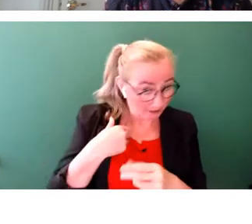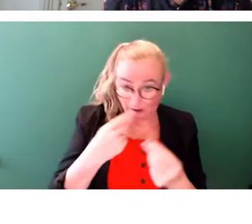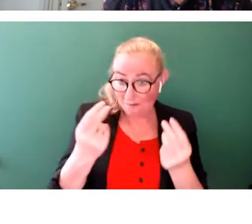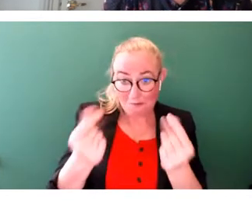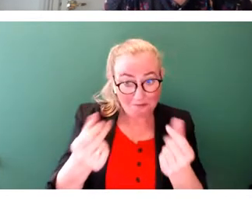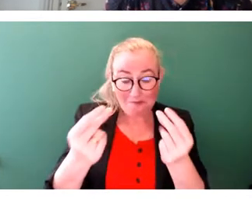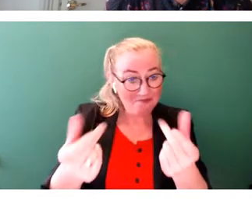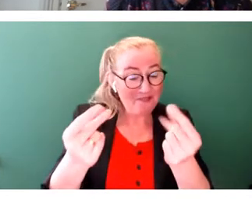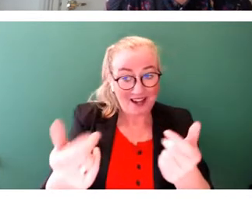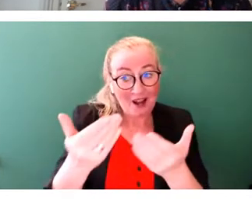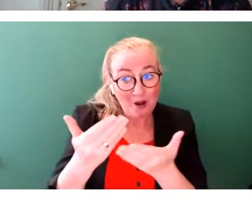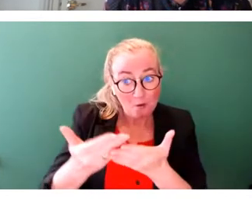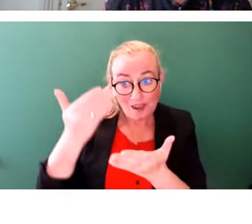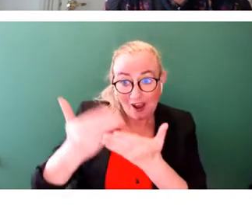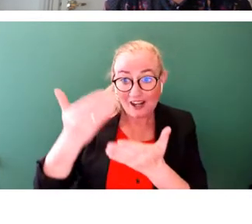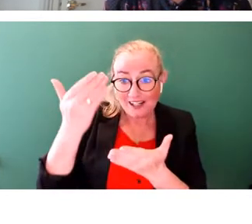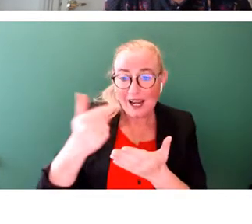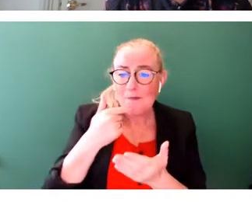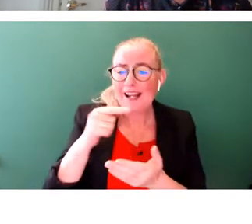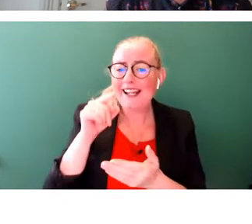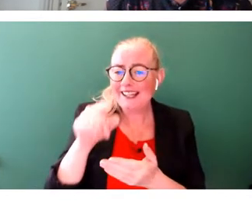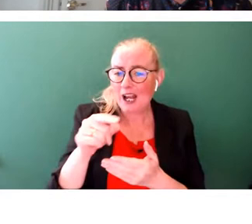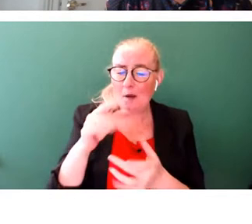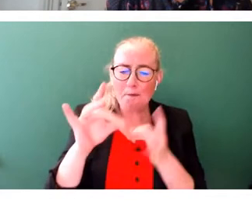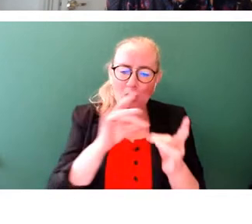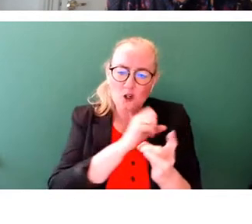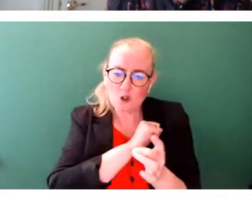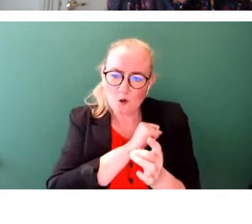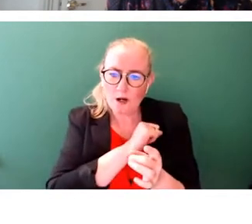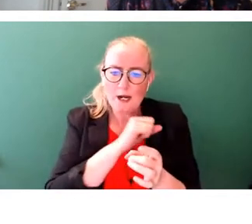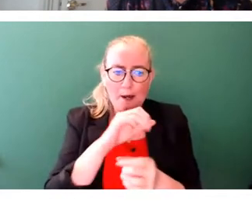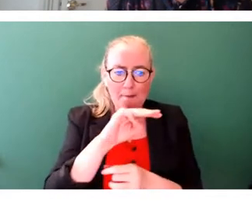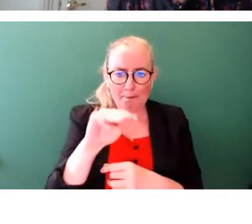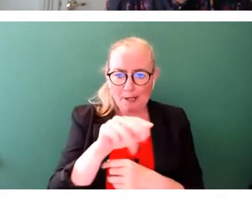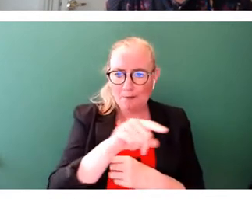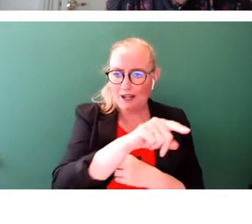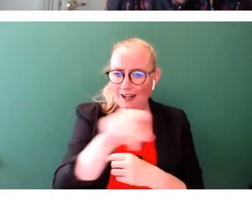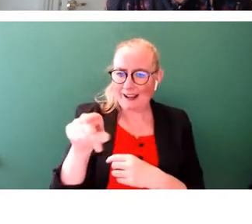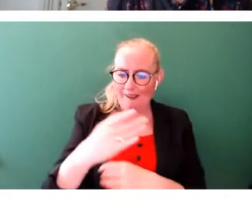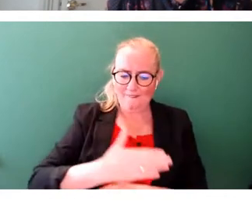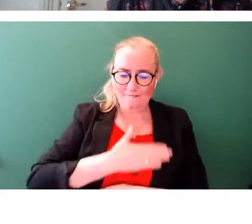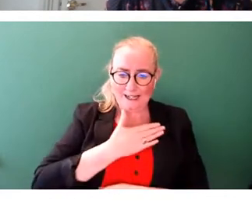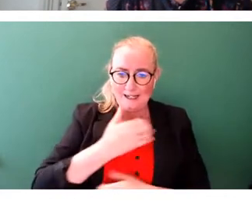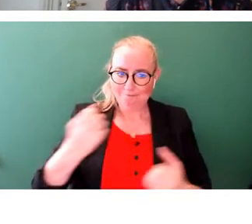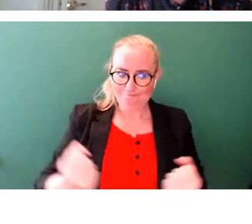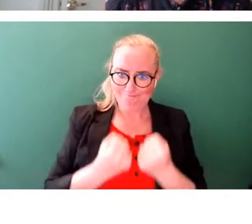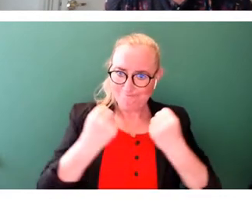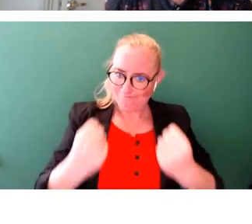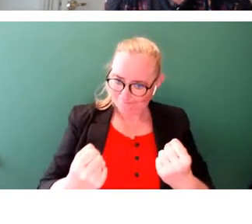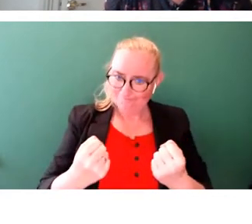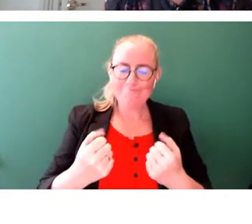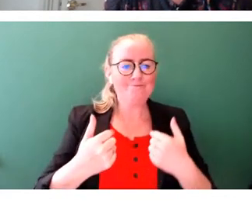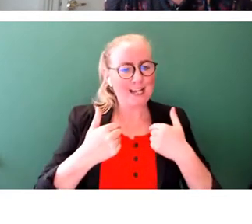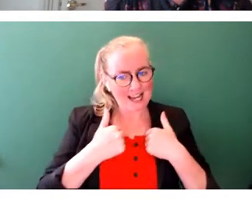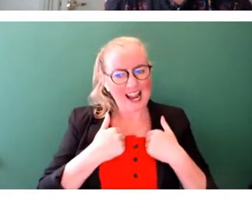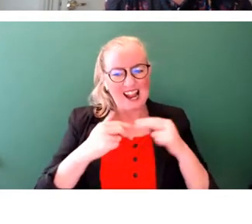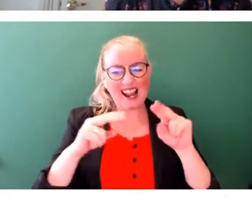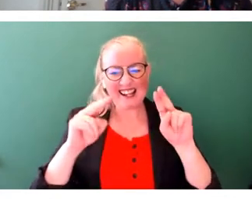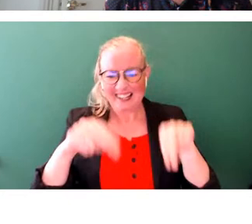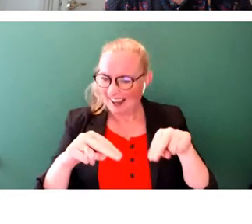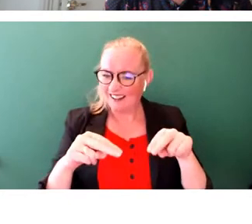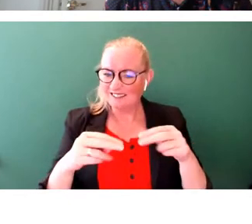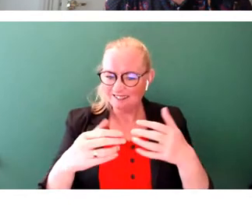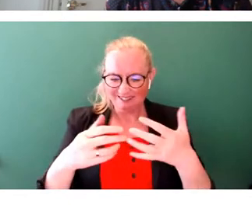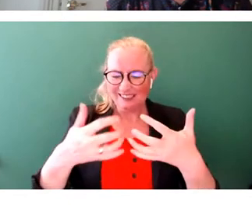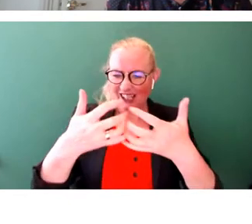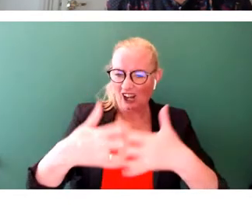learn as well. And it is about how can we make sure that people feel empowered and can stay connected. And I think technology